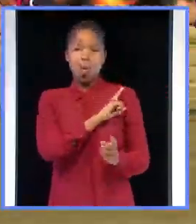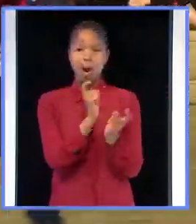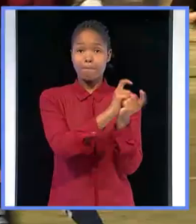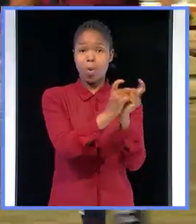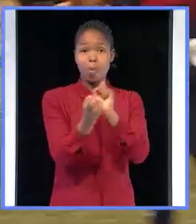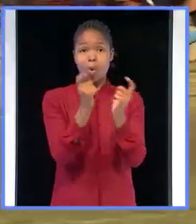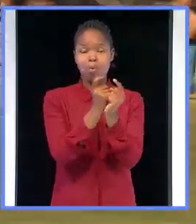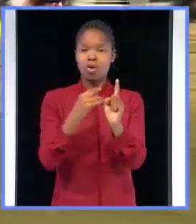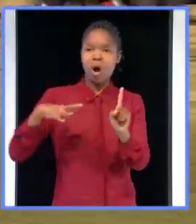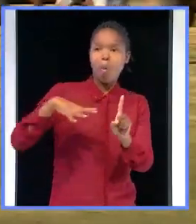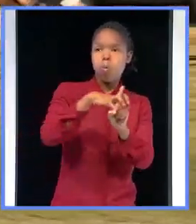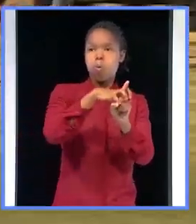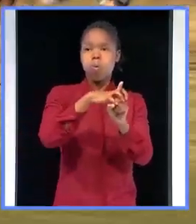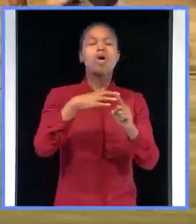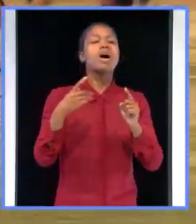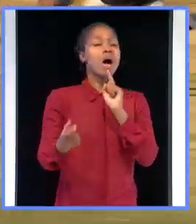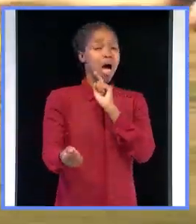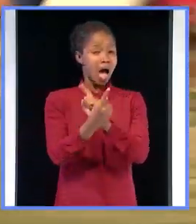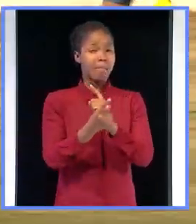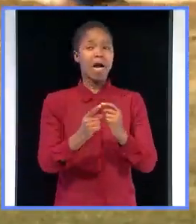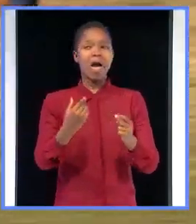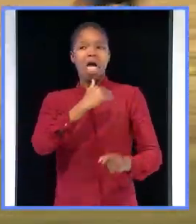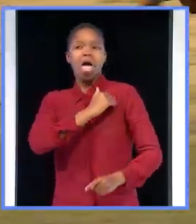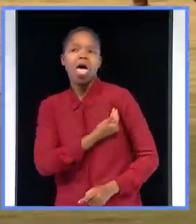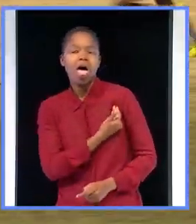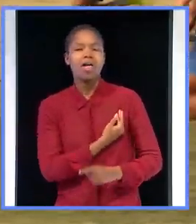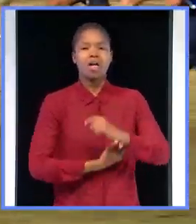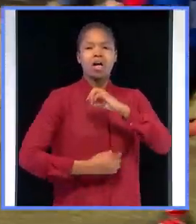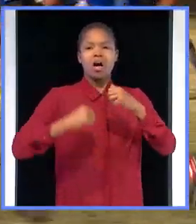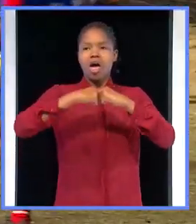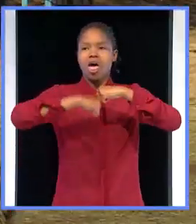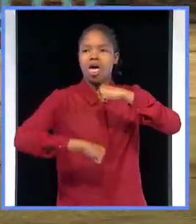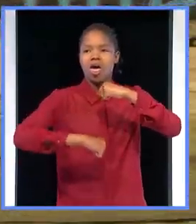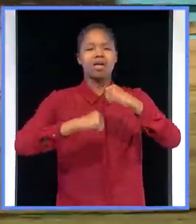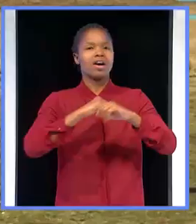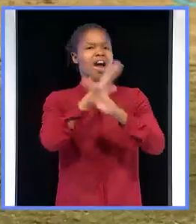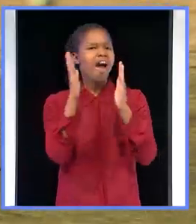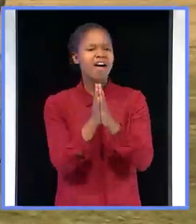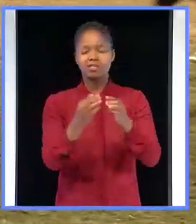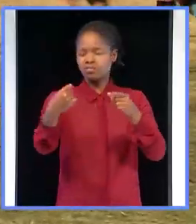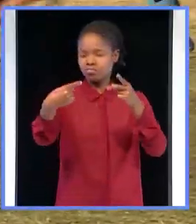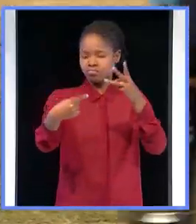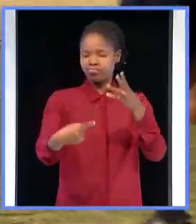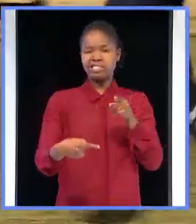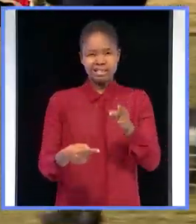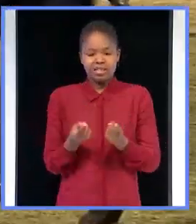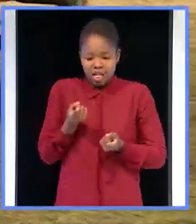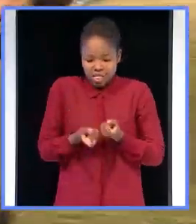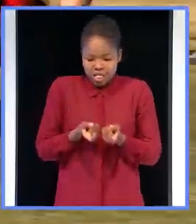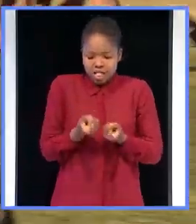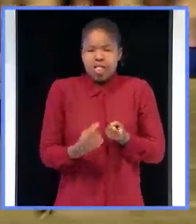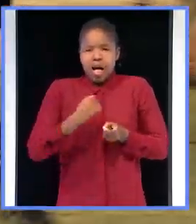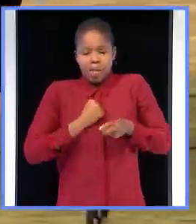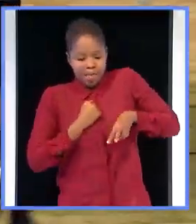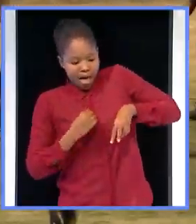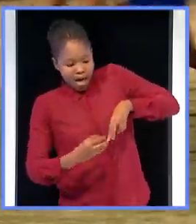if you're looking at the behind me now, how they're playing, they can injure in any way. You can get your arm broken by tackling, but I said my leg can injure them more than